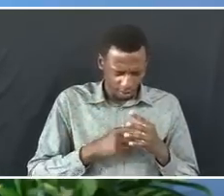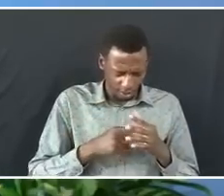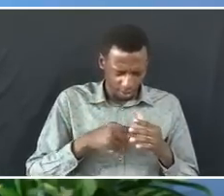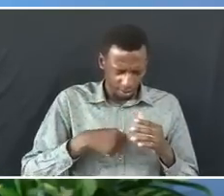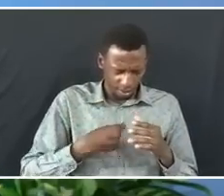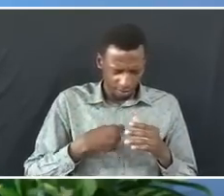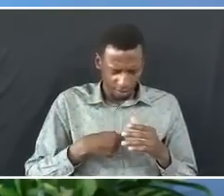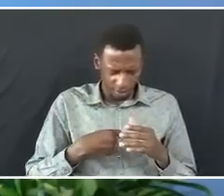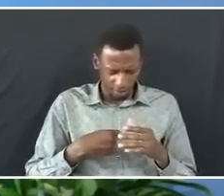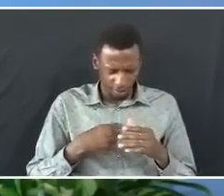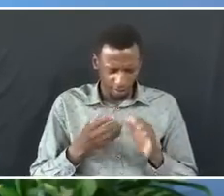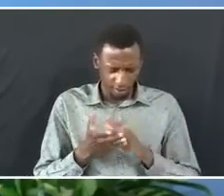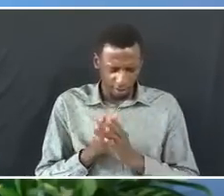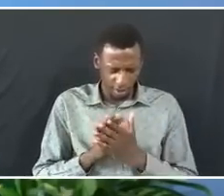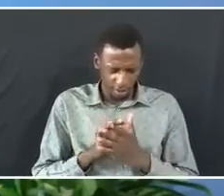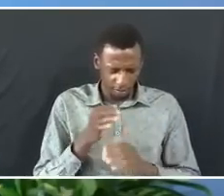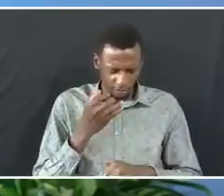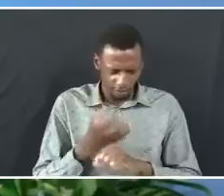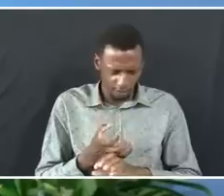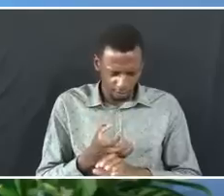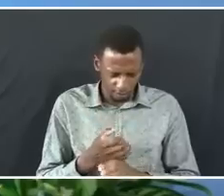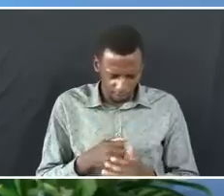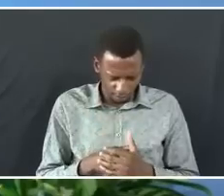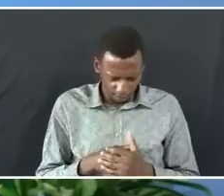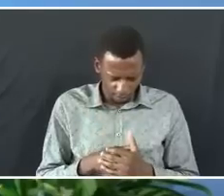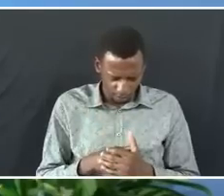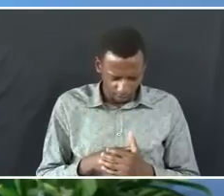ourselves, it will become messier.